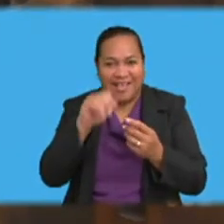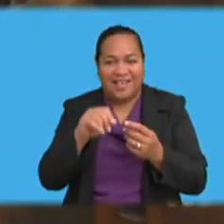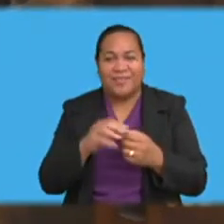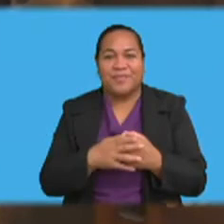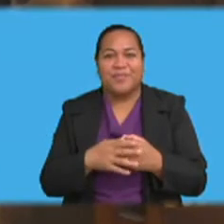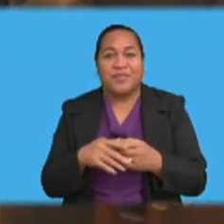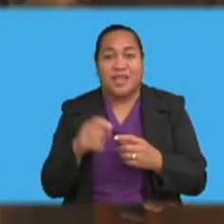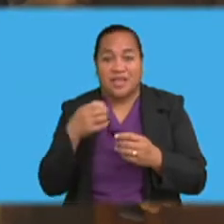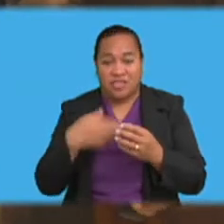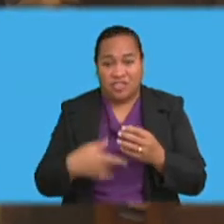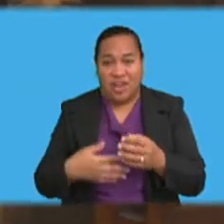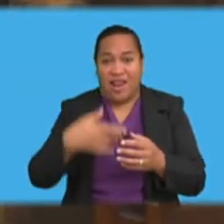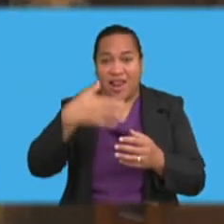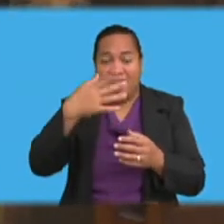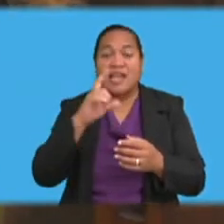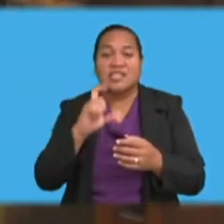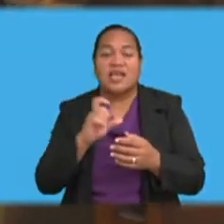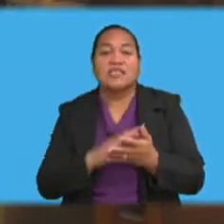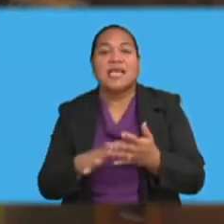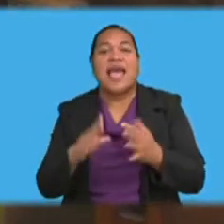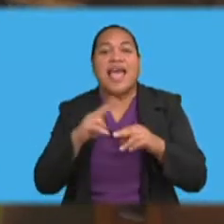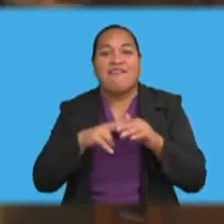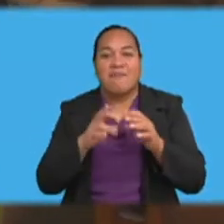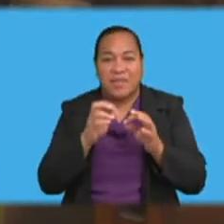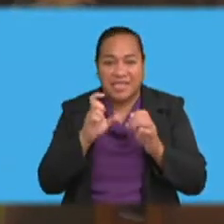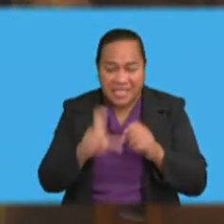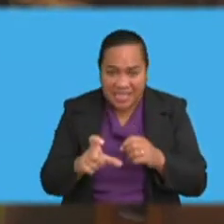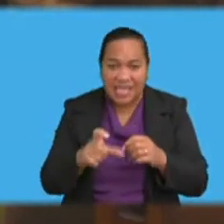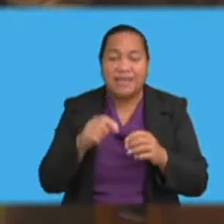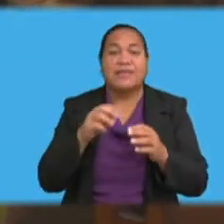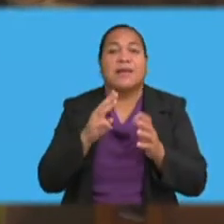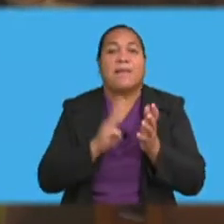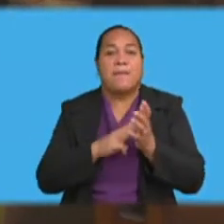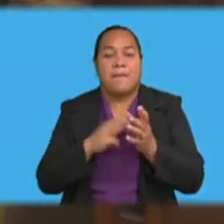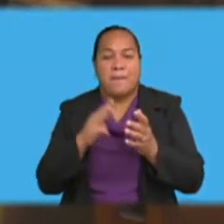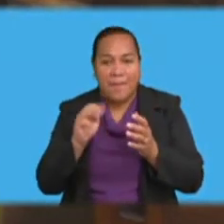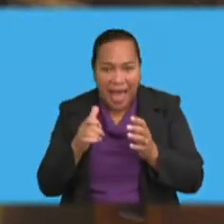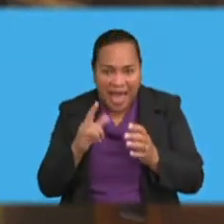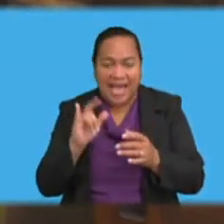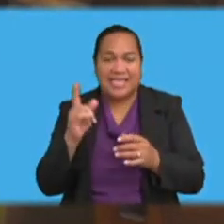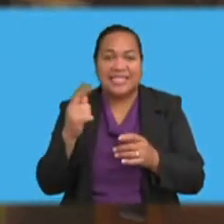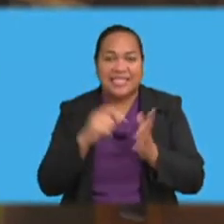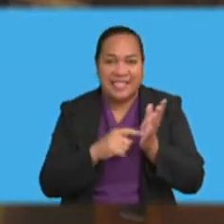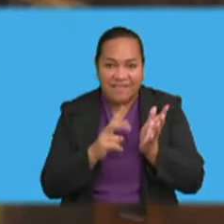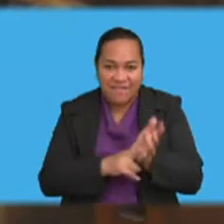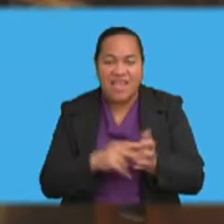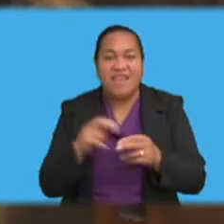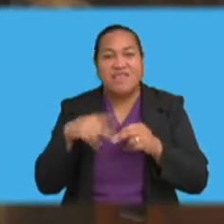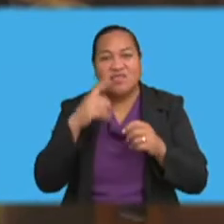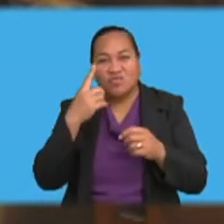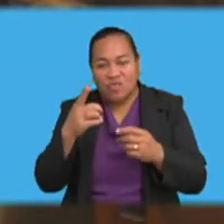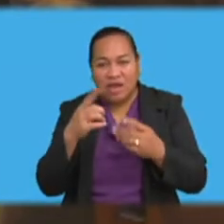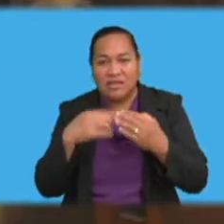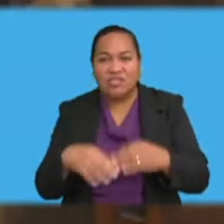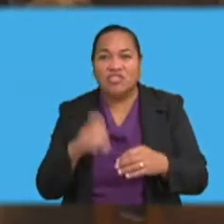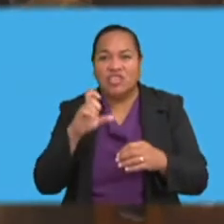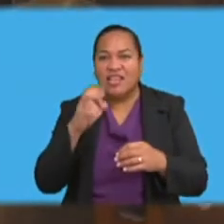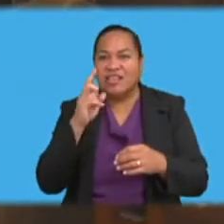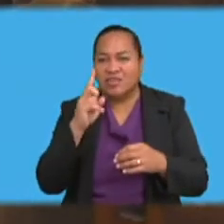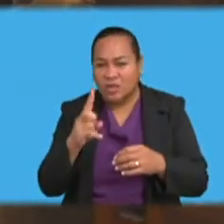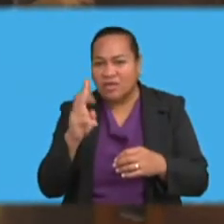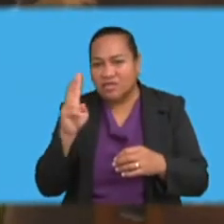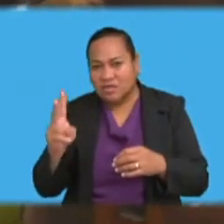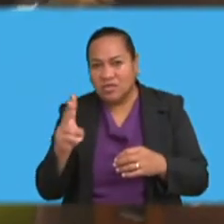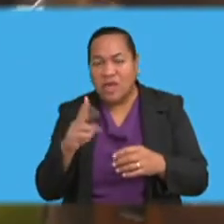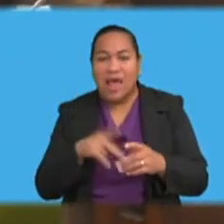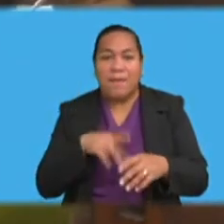Madam Speaker, FBC TV, Fiji 1, My TV, FBC Plus, Channel 2, FBC 2, Parliament TV, and